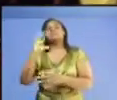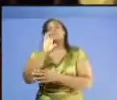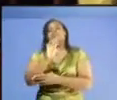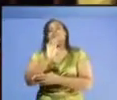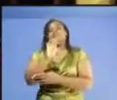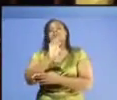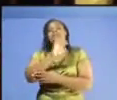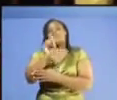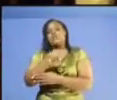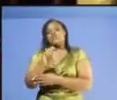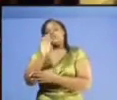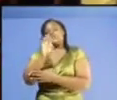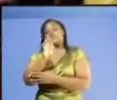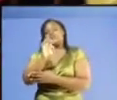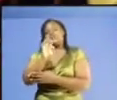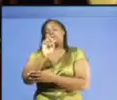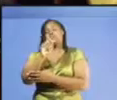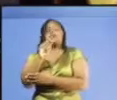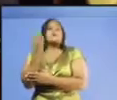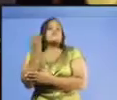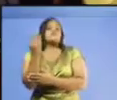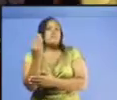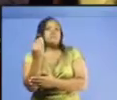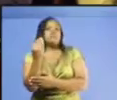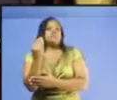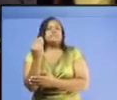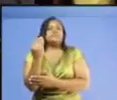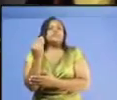Ezekiel 14:20. Though Noah,